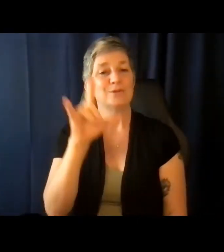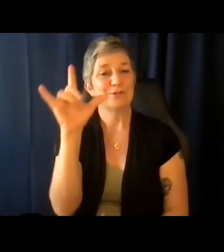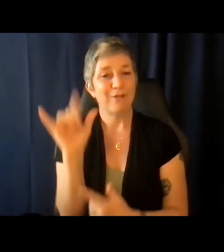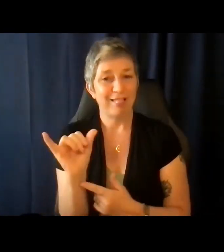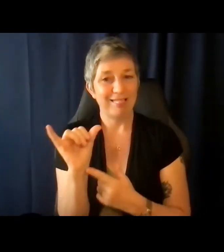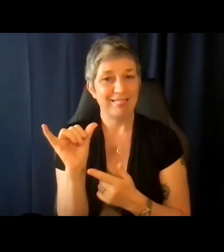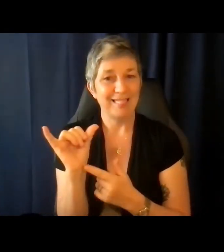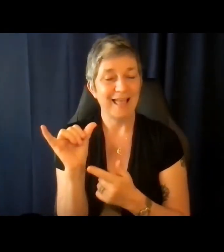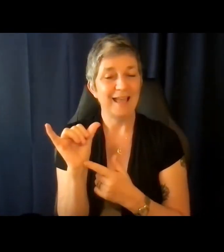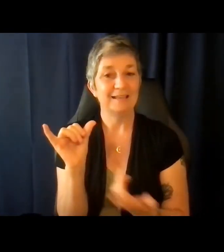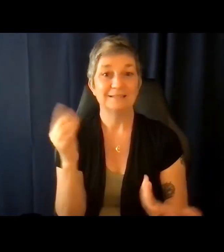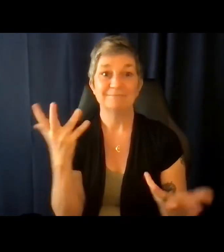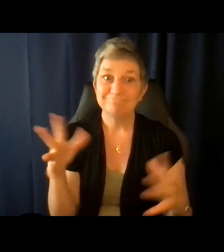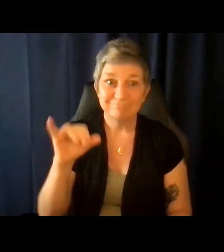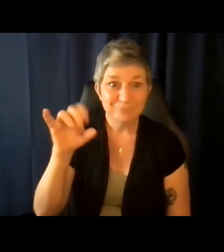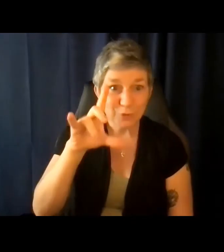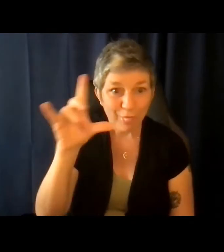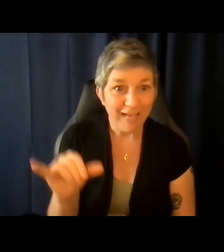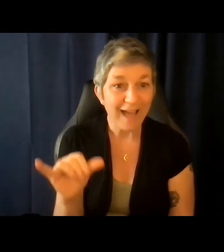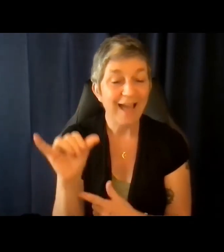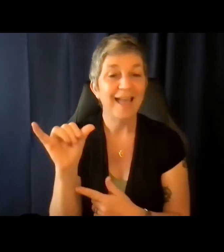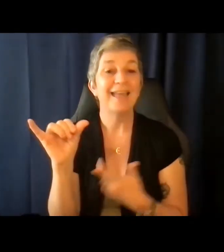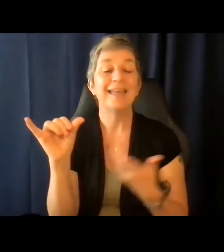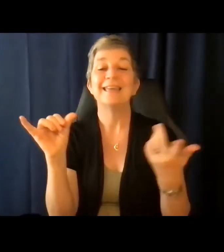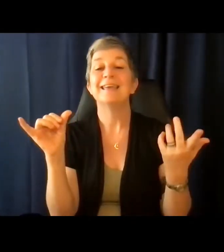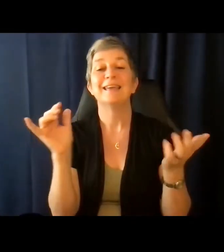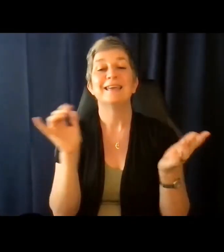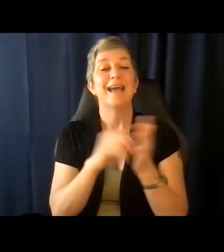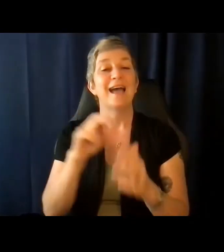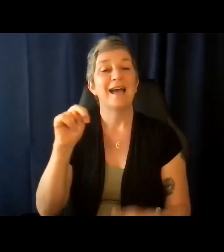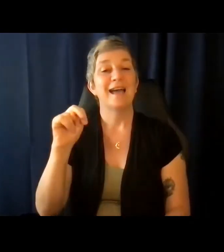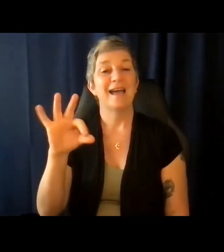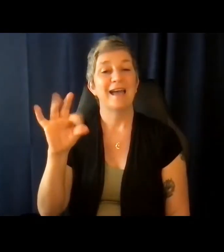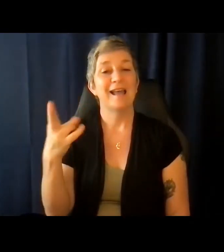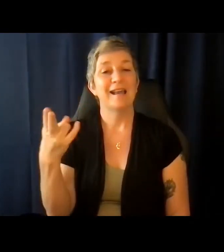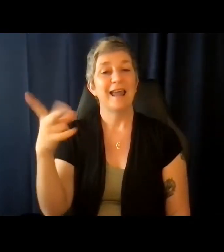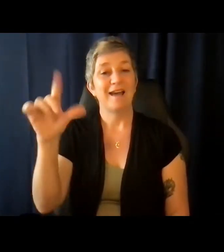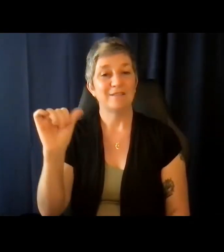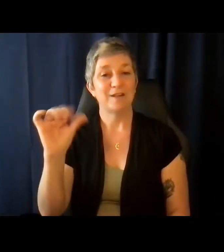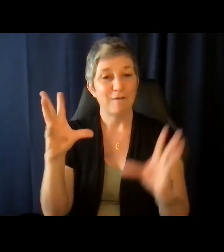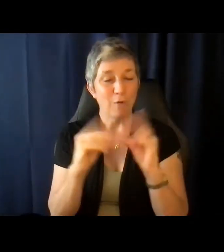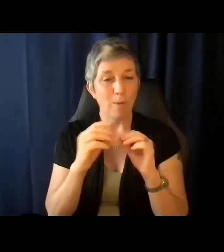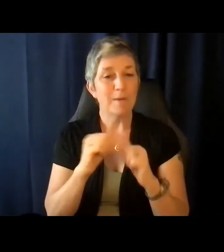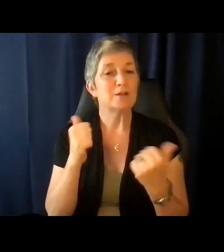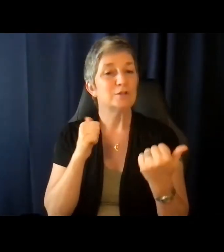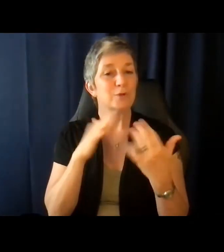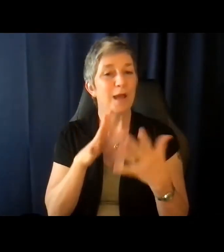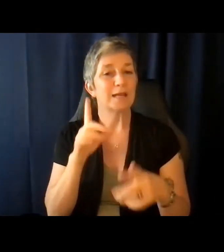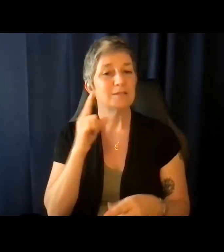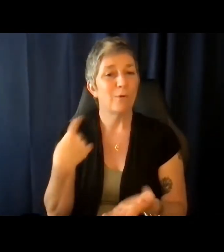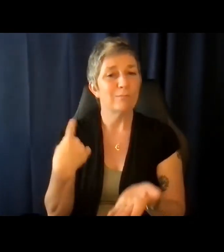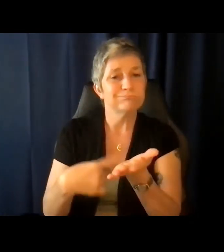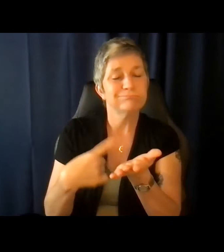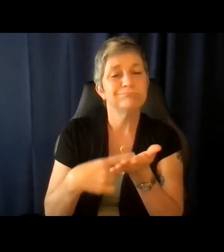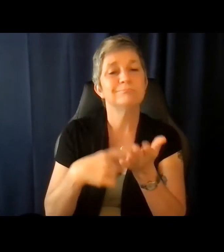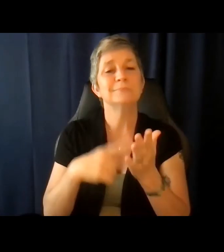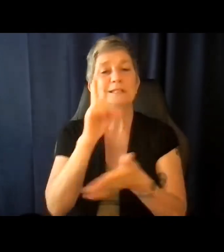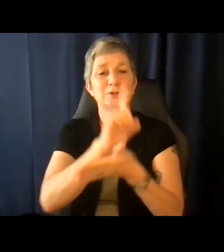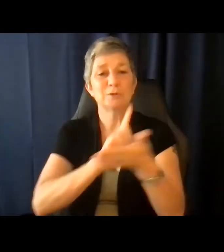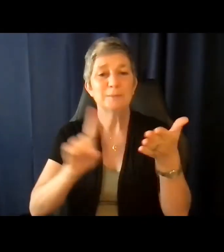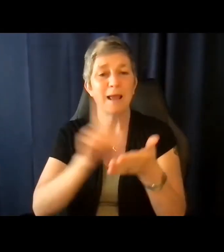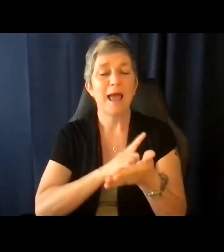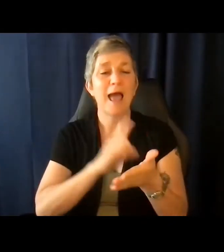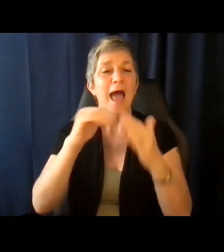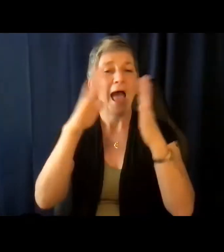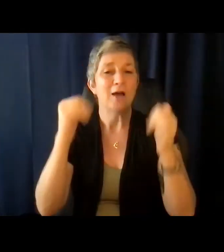it's already July? Our July NAFTA Forum, Strategies for Addressing Discrimination, Housing Providers Use